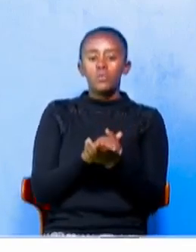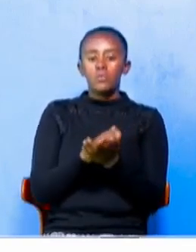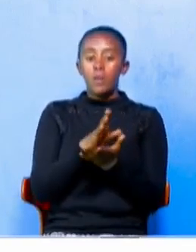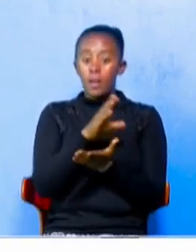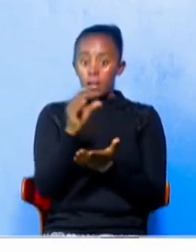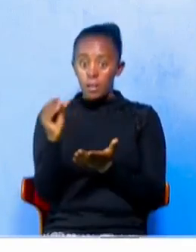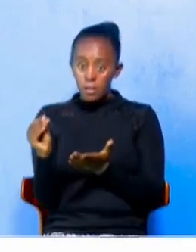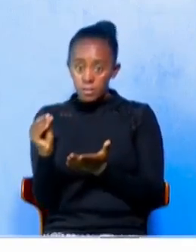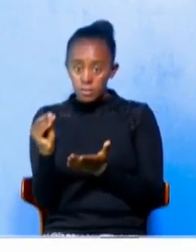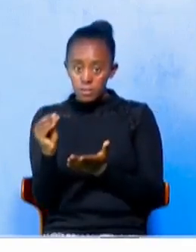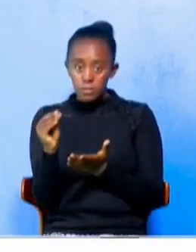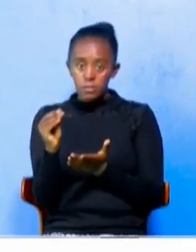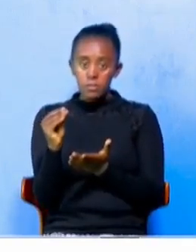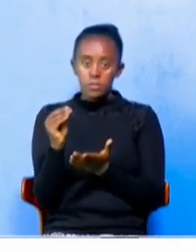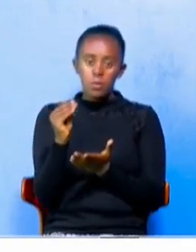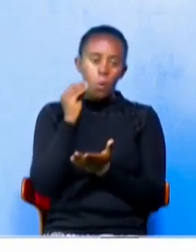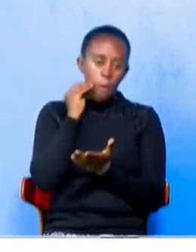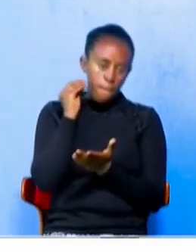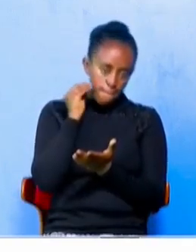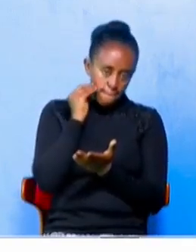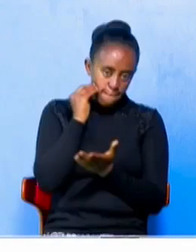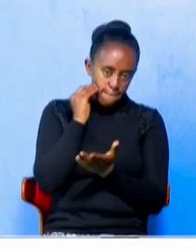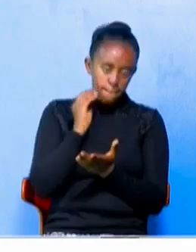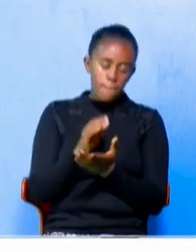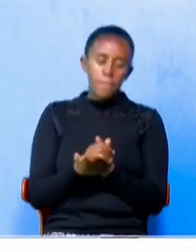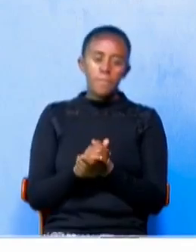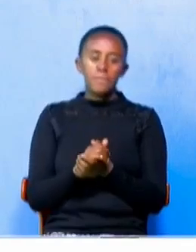and at home.